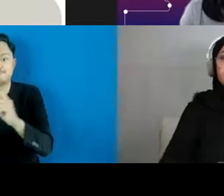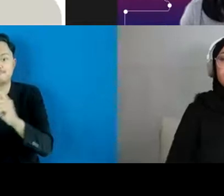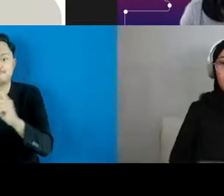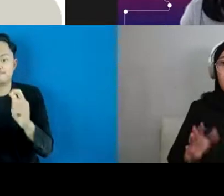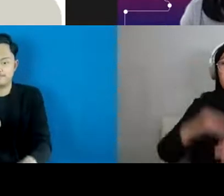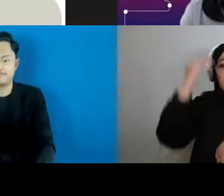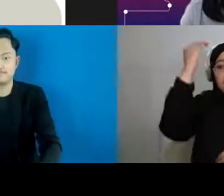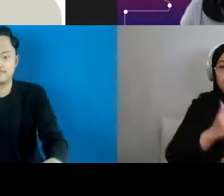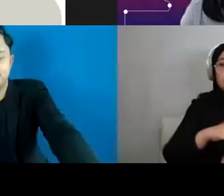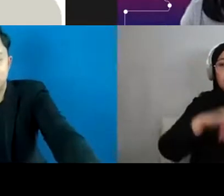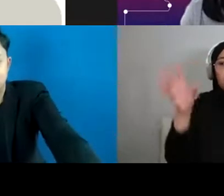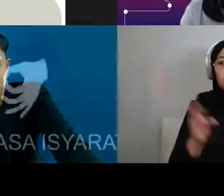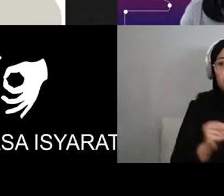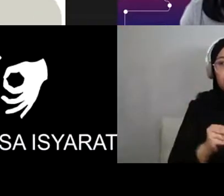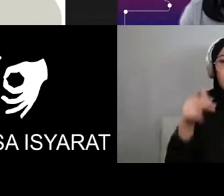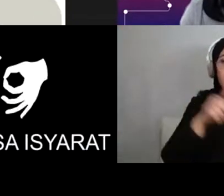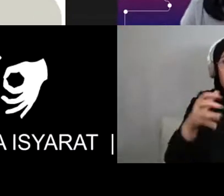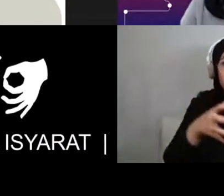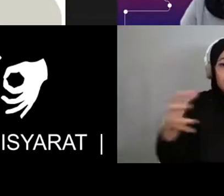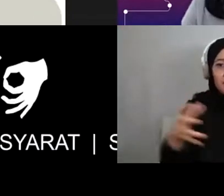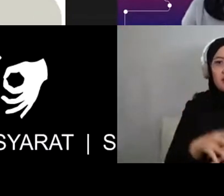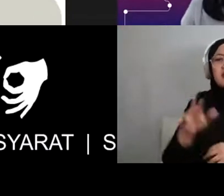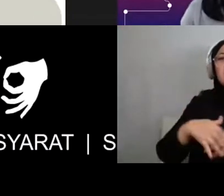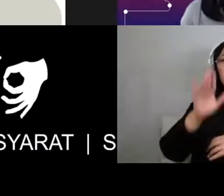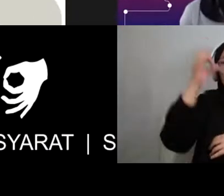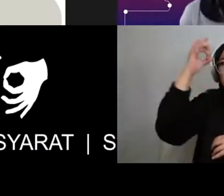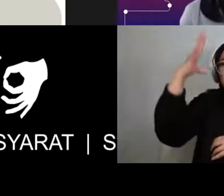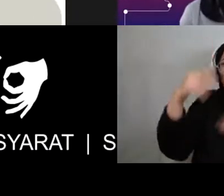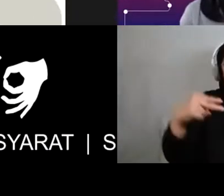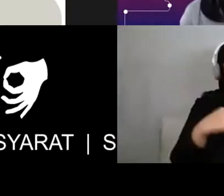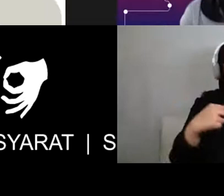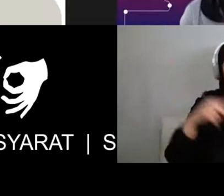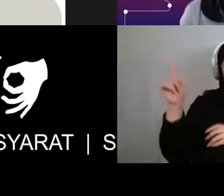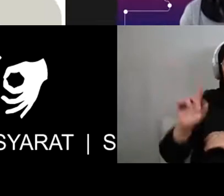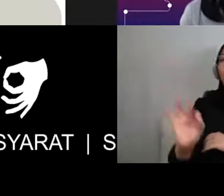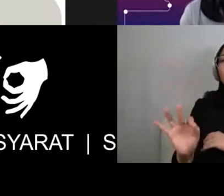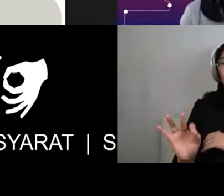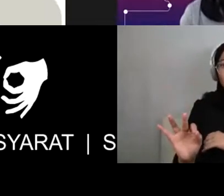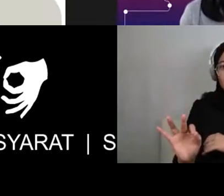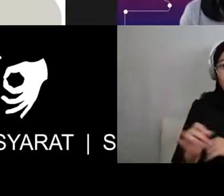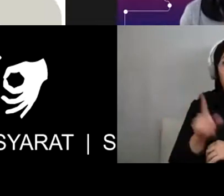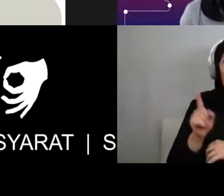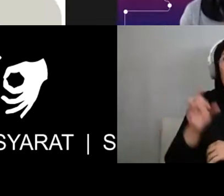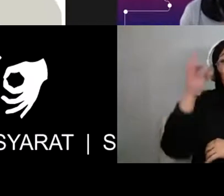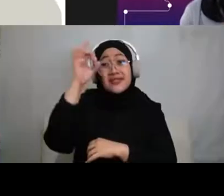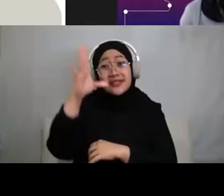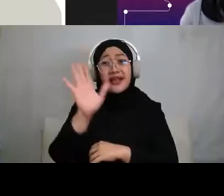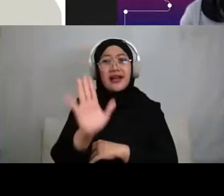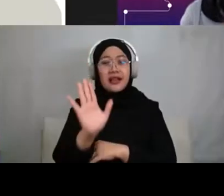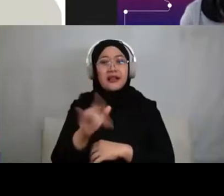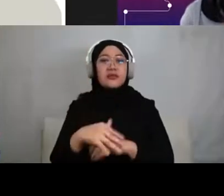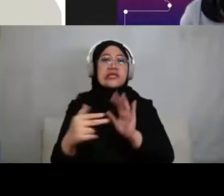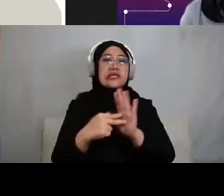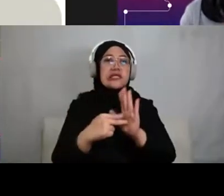you charge your bus in daytime, your power cost will be higher. In India, daytime power consumption cost is